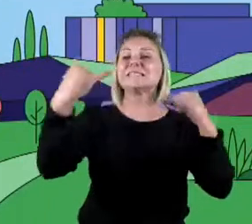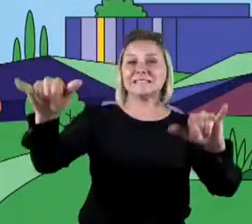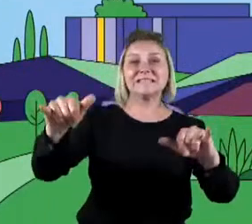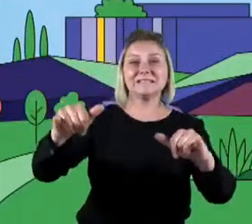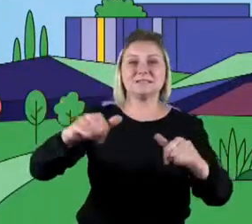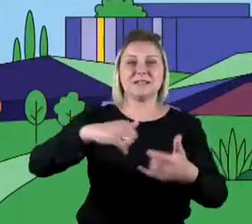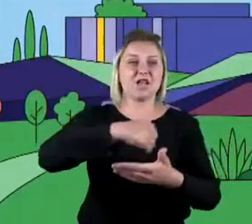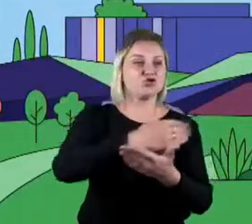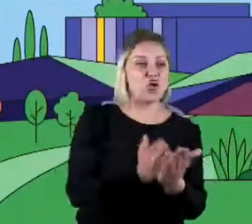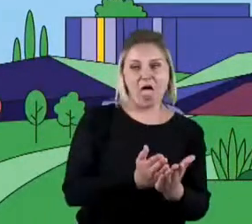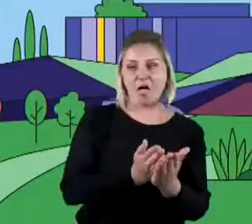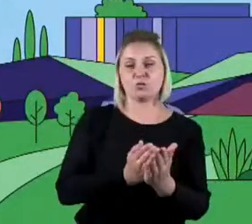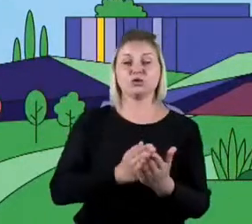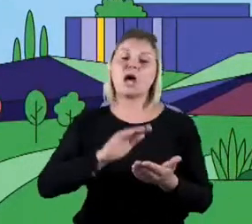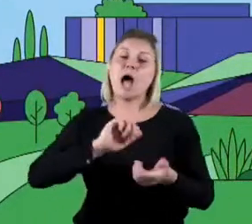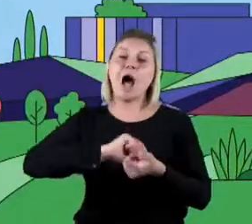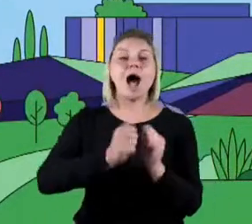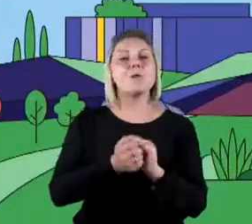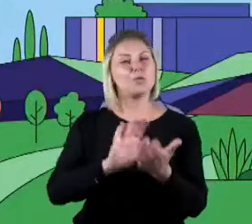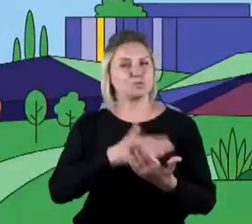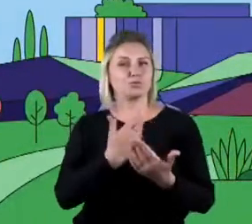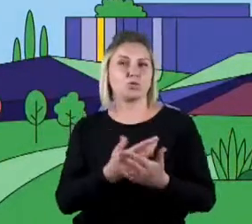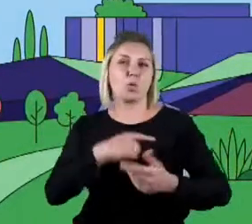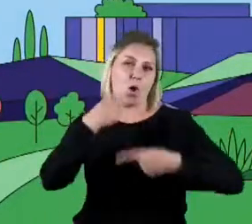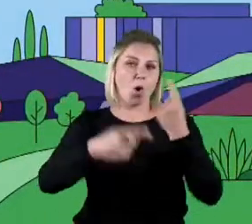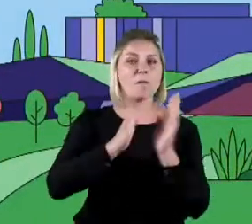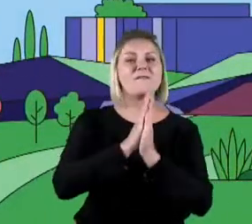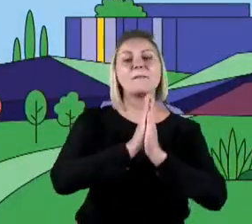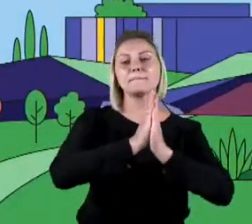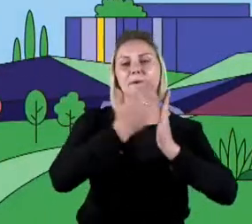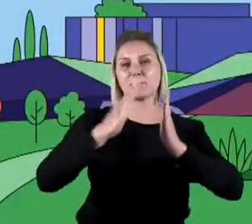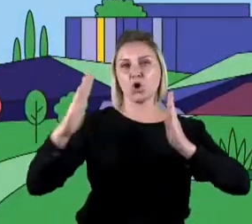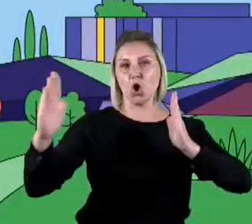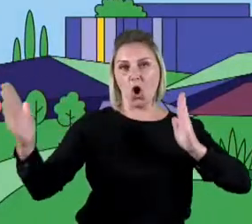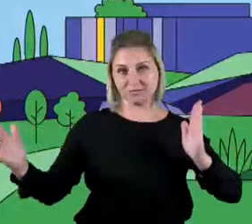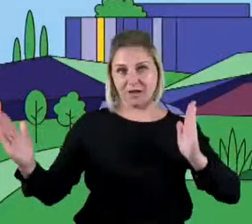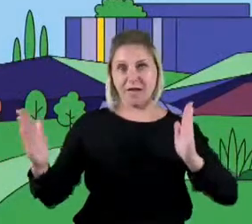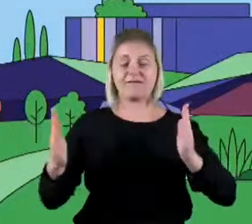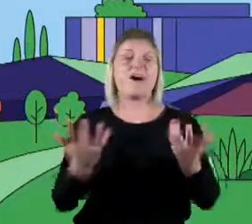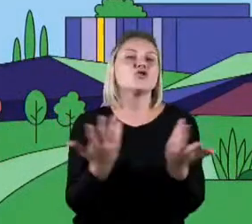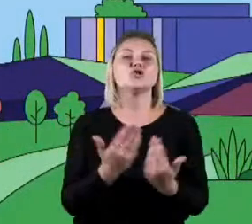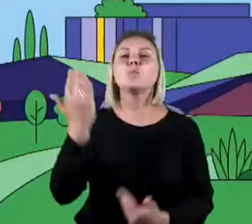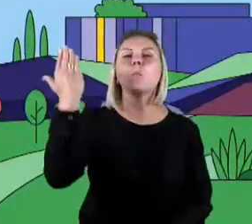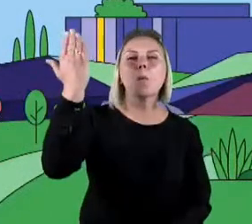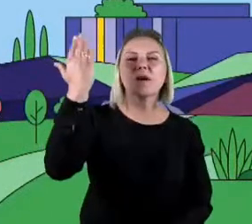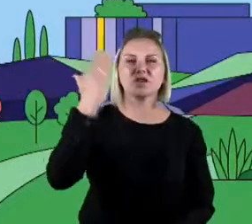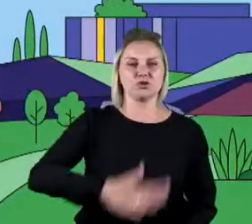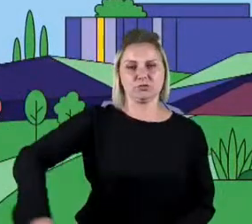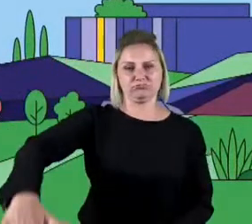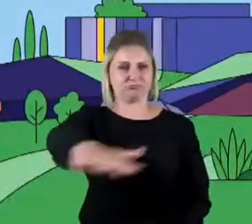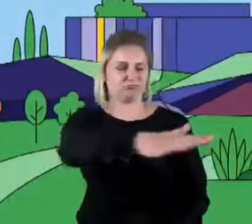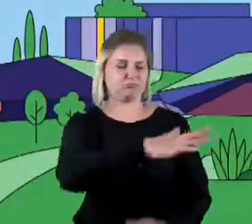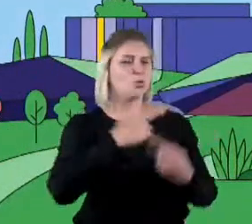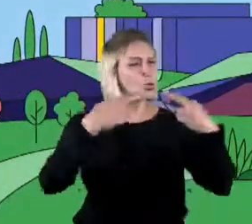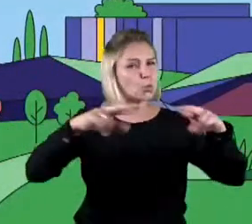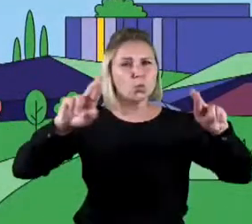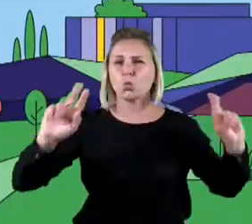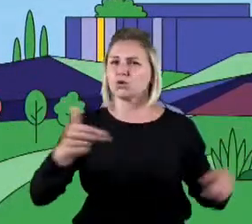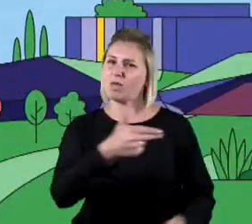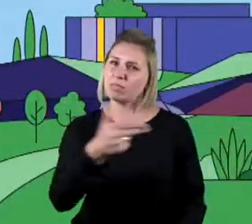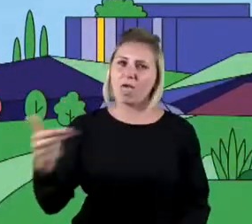able to be replicated in other parts of Medellin. The library, public spaces,